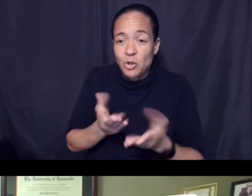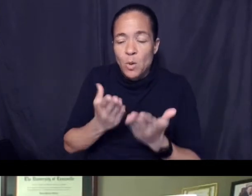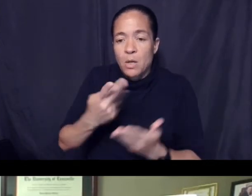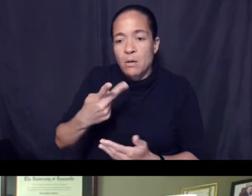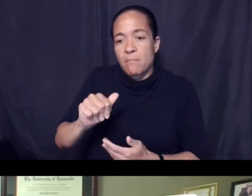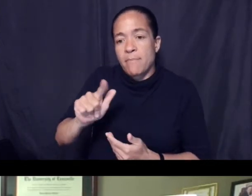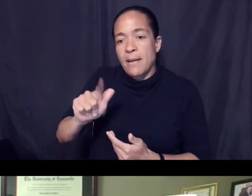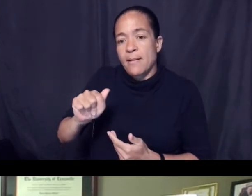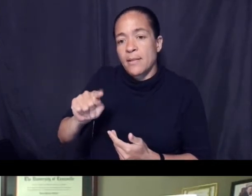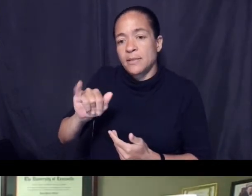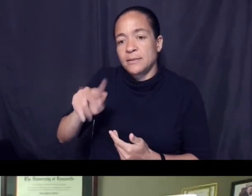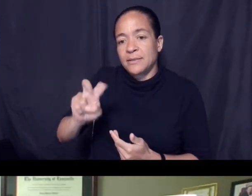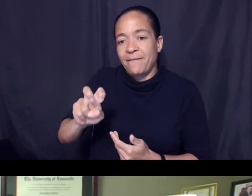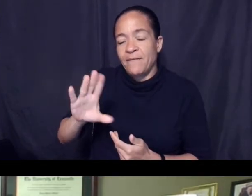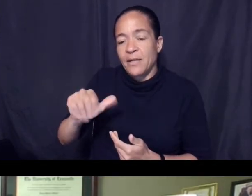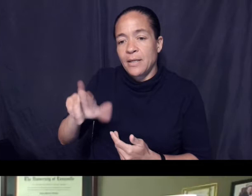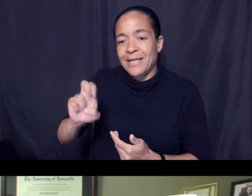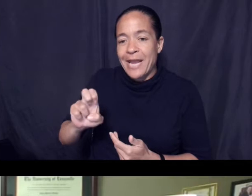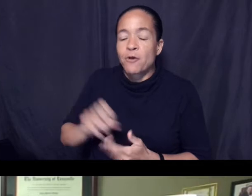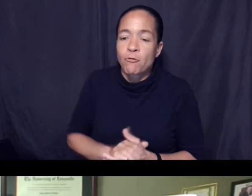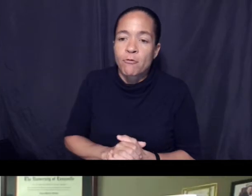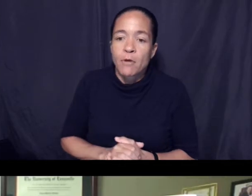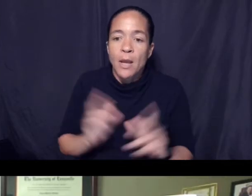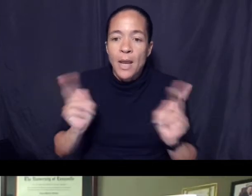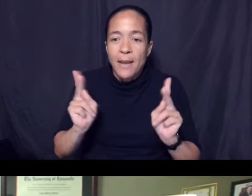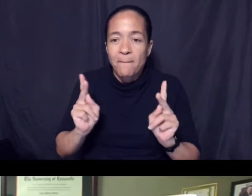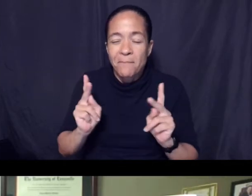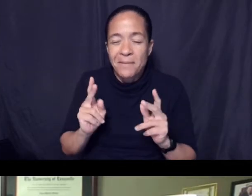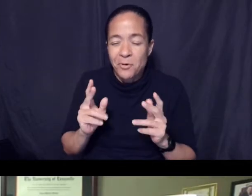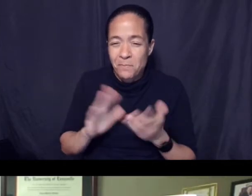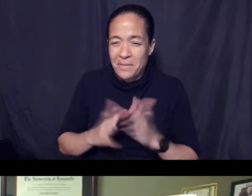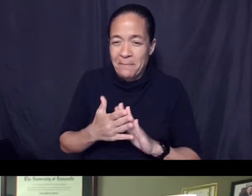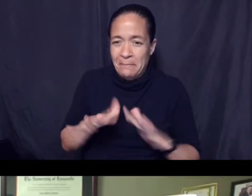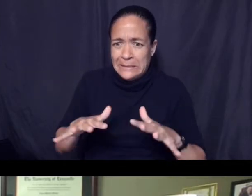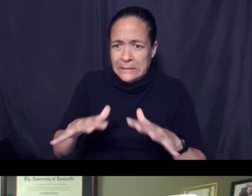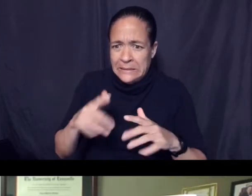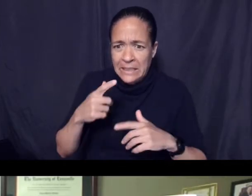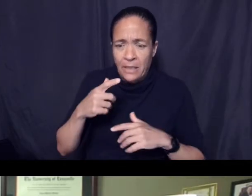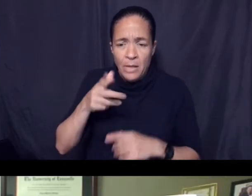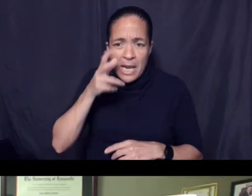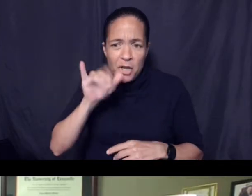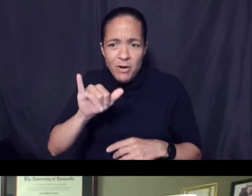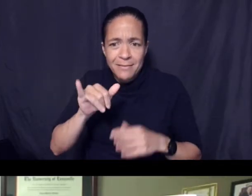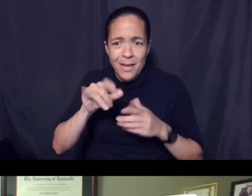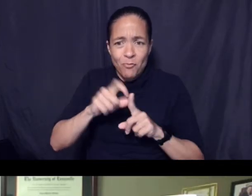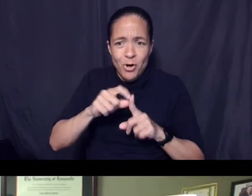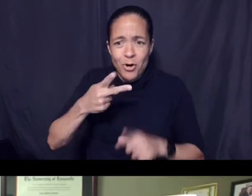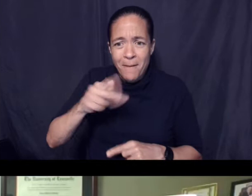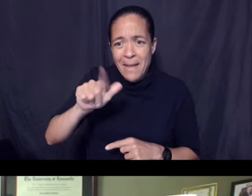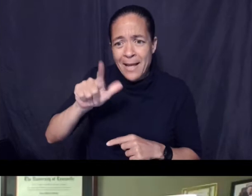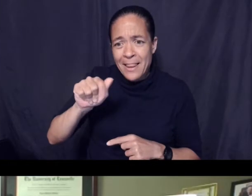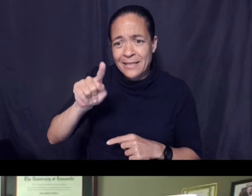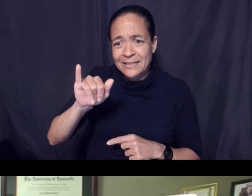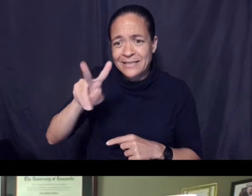and oftentimes people become quite anxious with palliative, that word, that perhaps the infant is going to